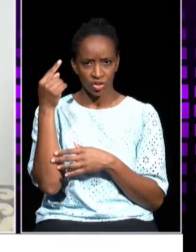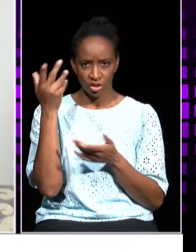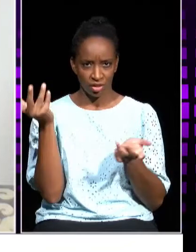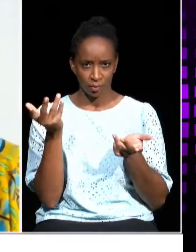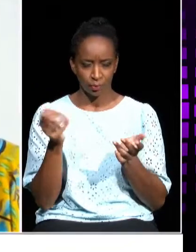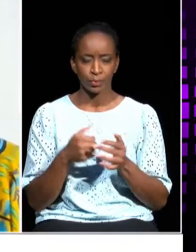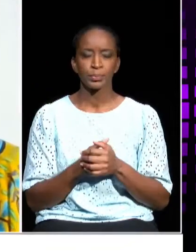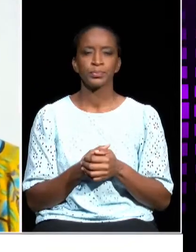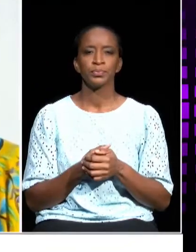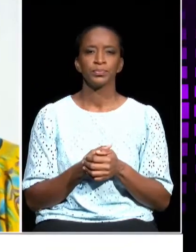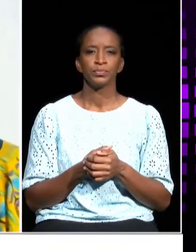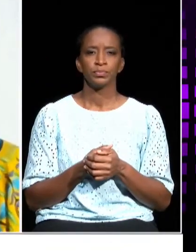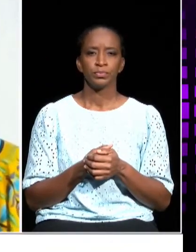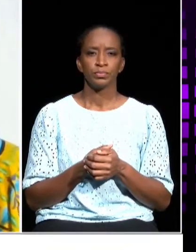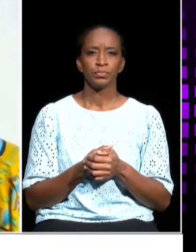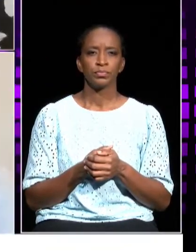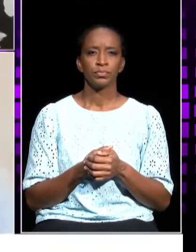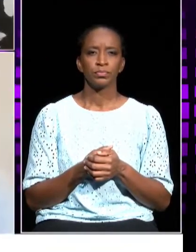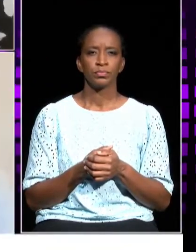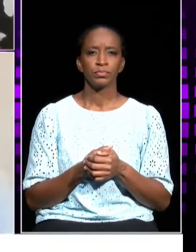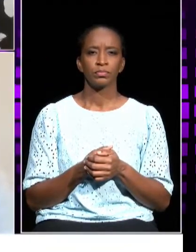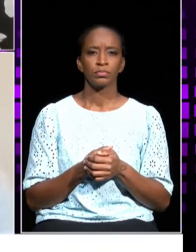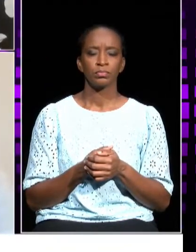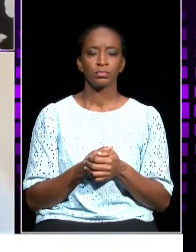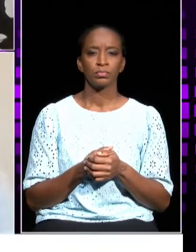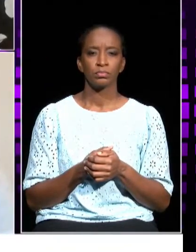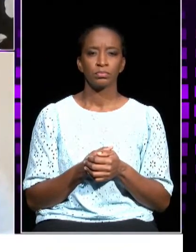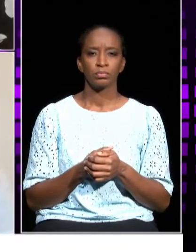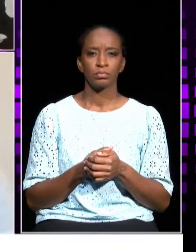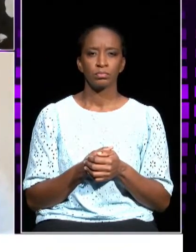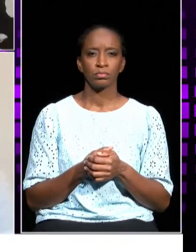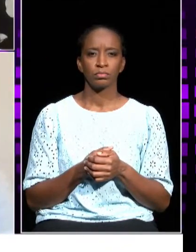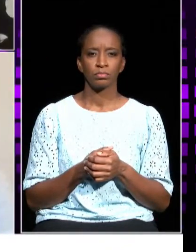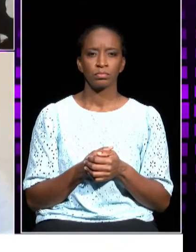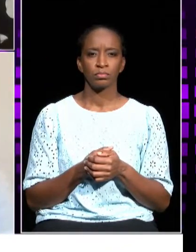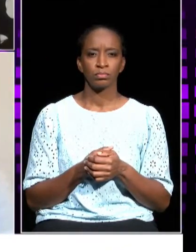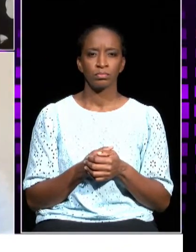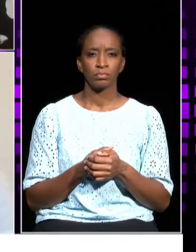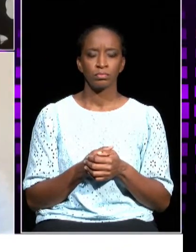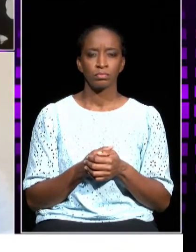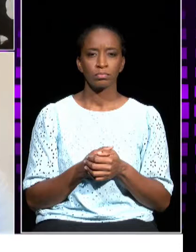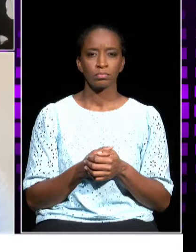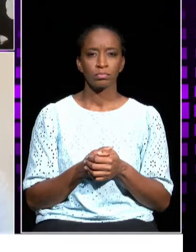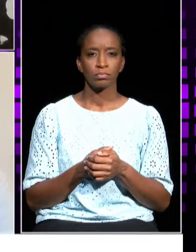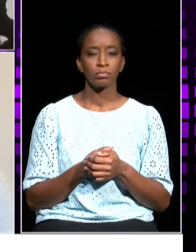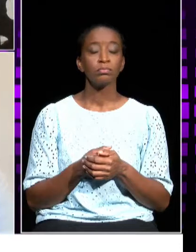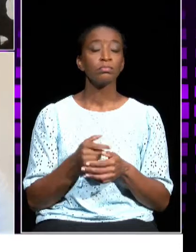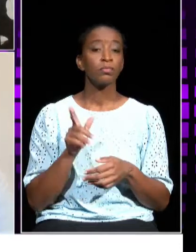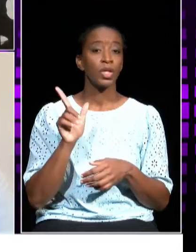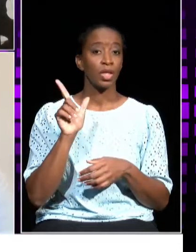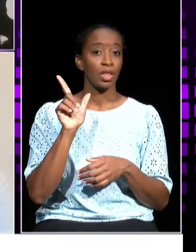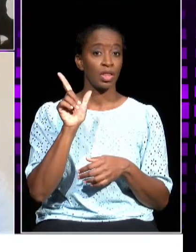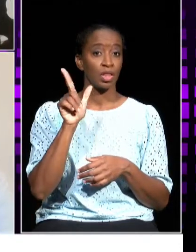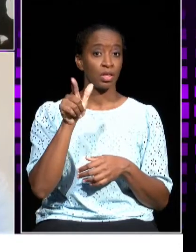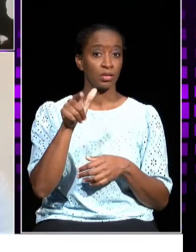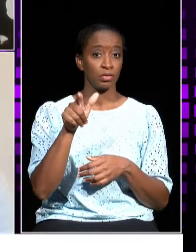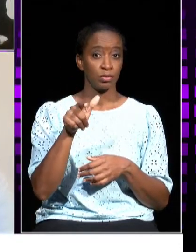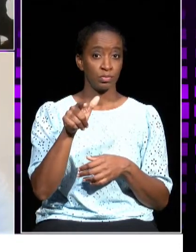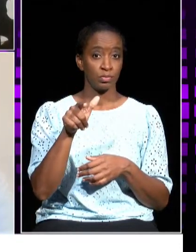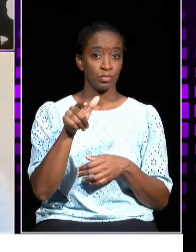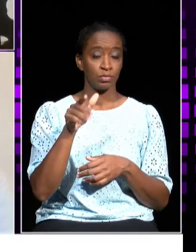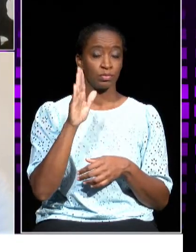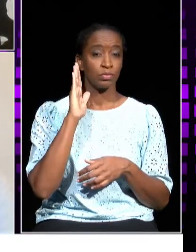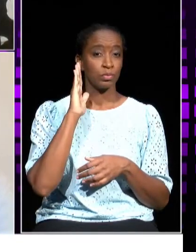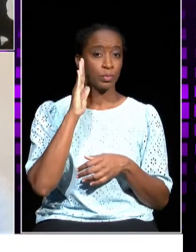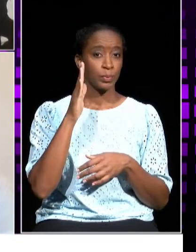moved away from that immediate physical access. And just to describe for us, we're going to have a chat later on about what did mental support